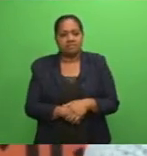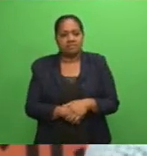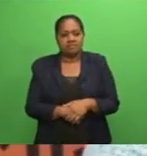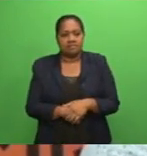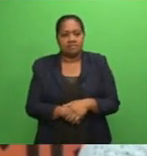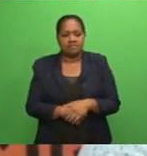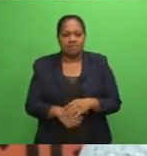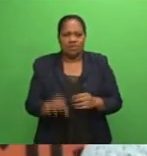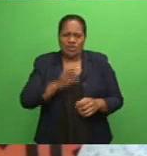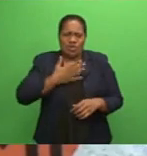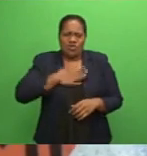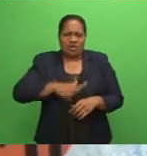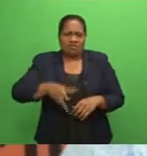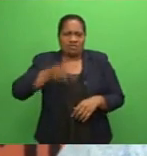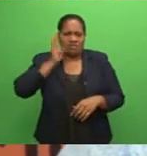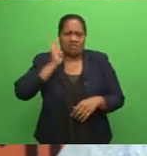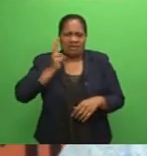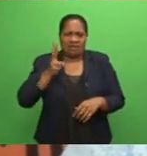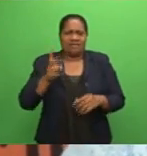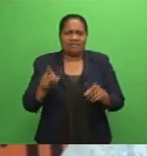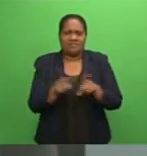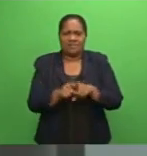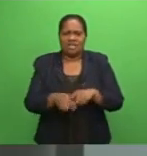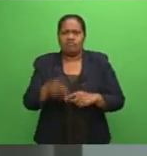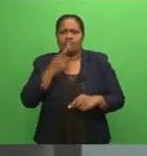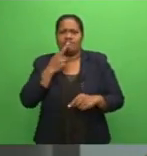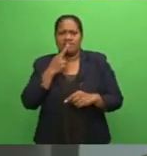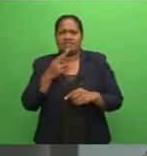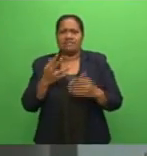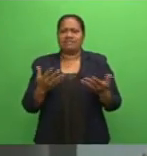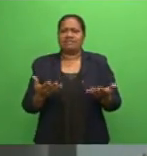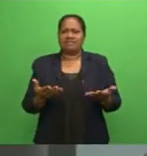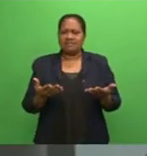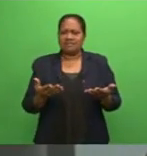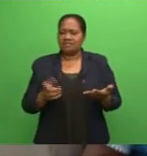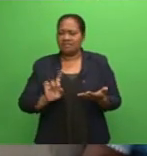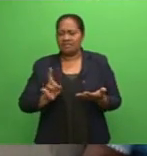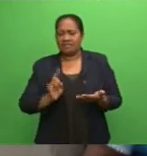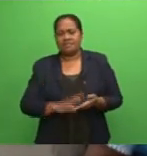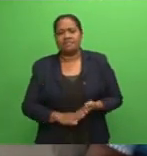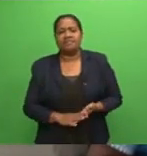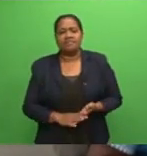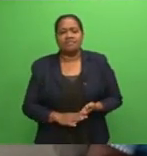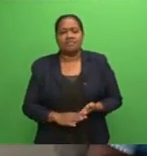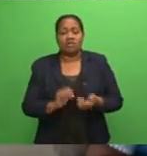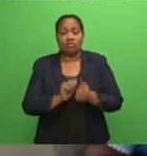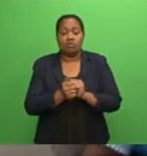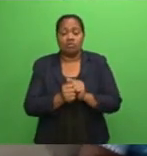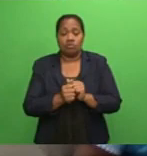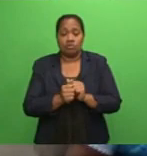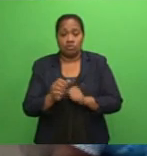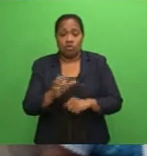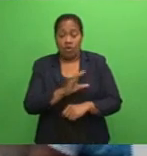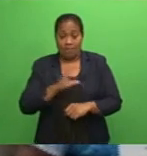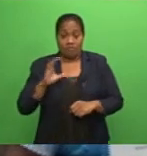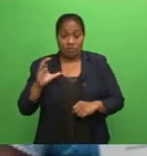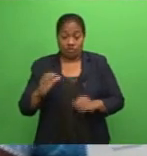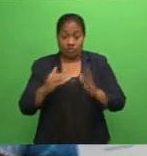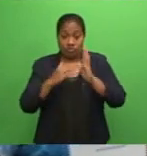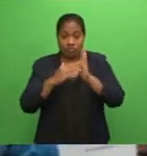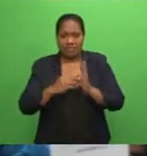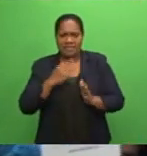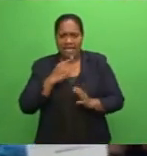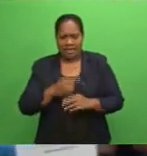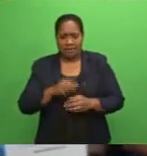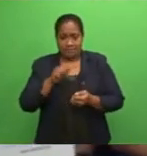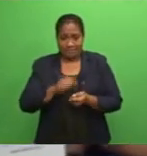again of something that, go back to square one. Sports Commission Chair Peter Mazey says the accreditation is the only